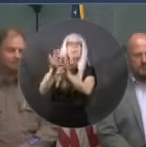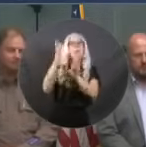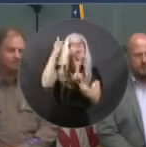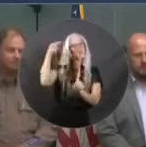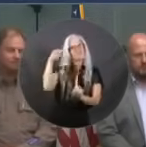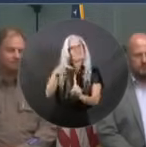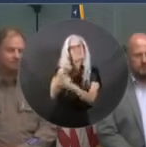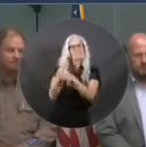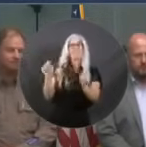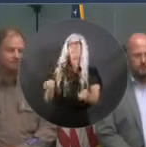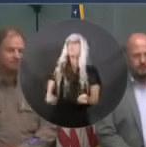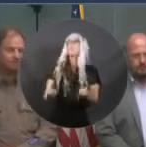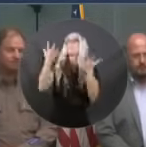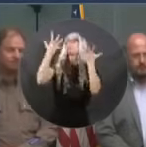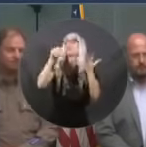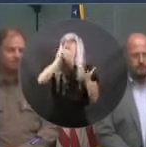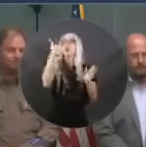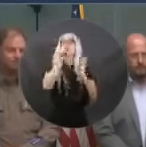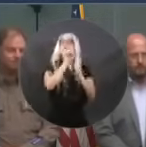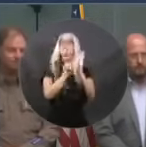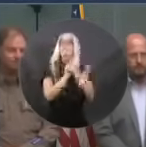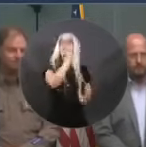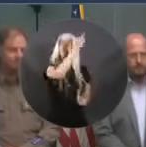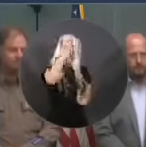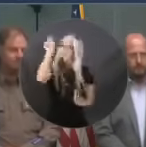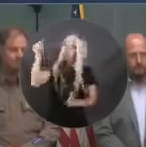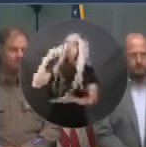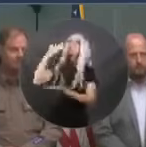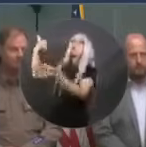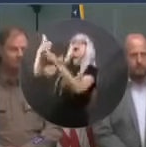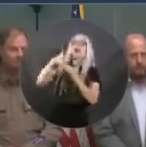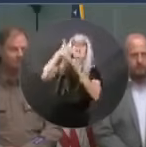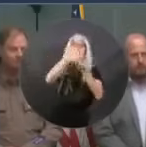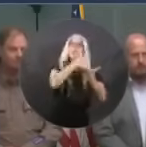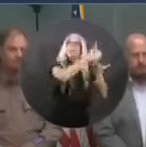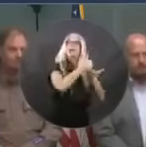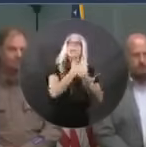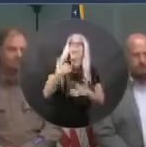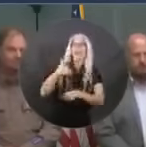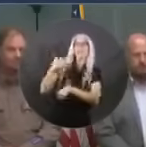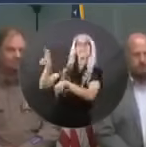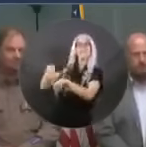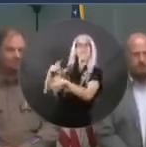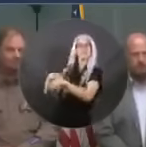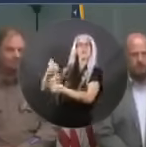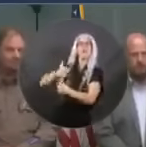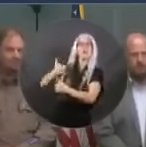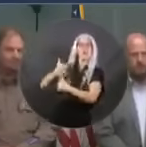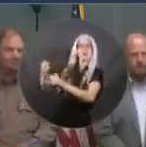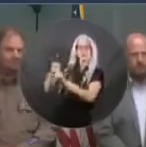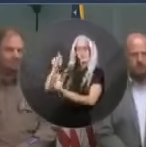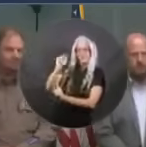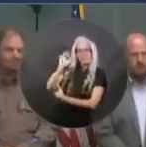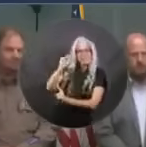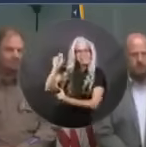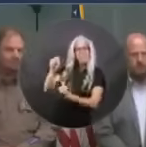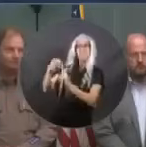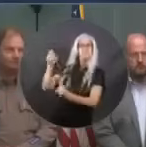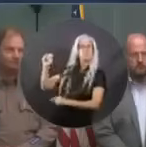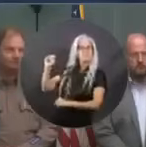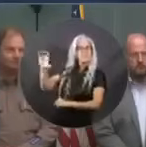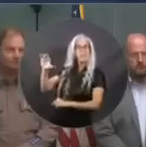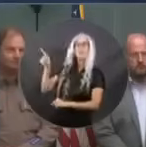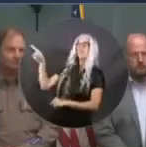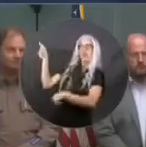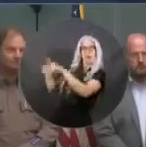We've already have National Guardsmen from both Tennessee and South Carolina. I want to thank them for stepping up and helping us out. We also